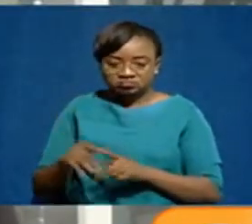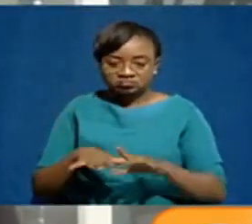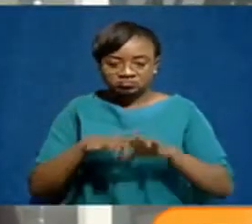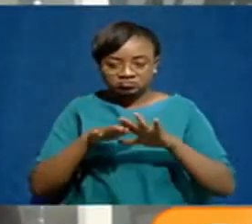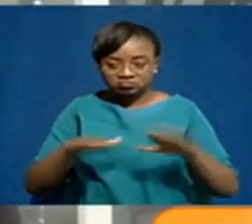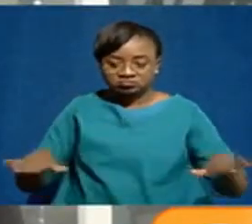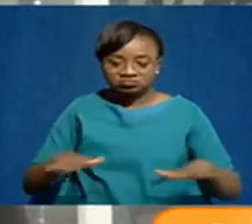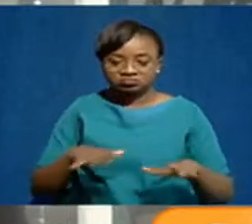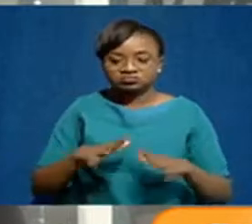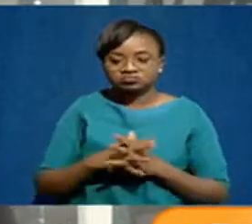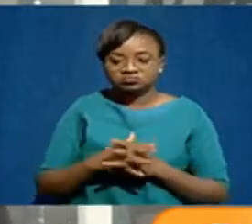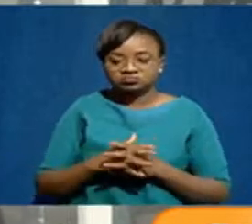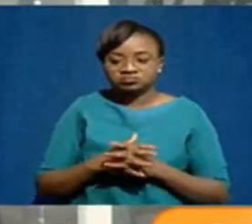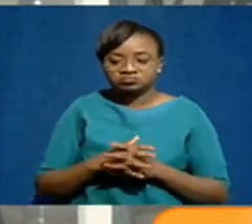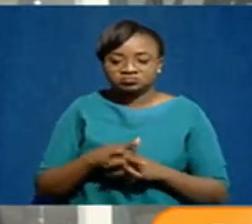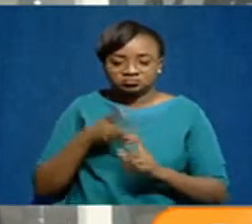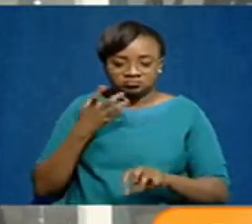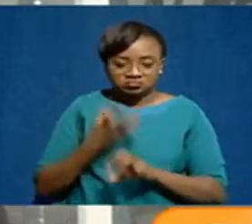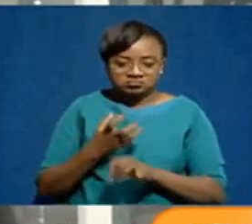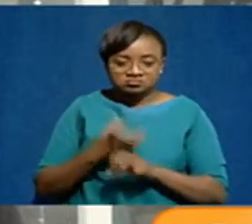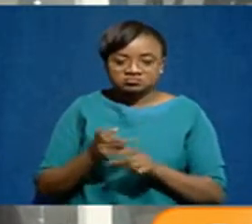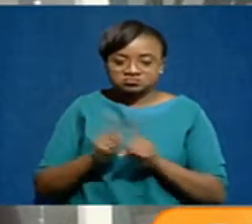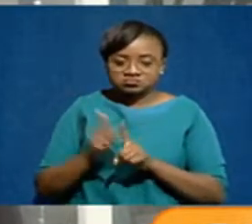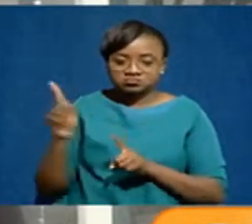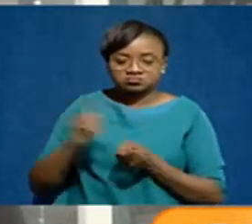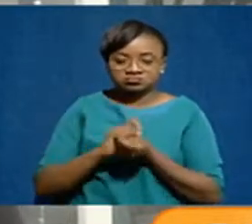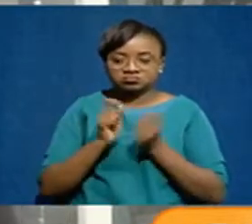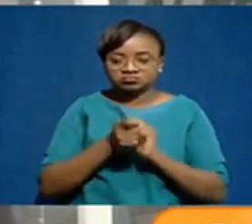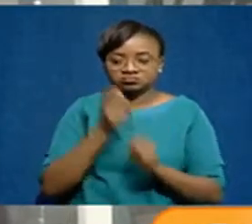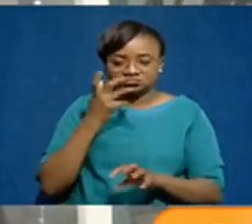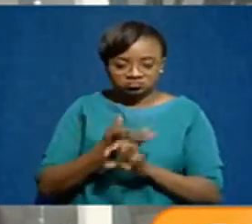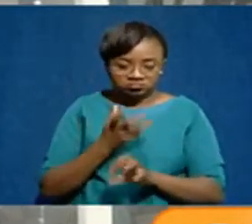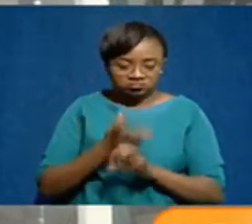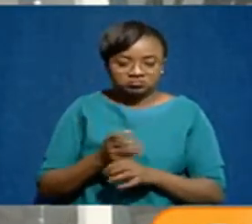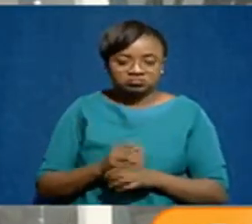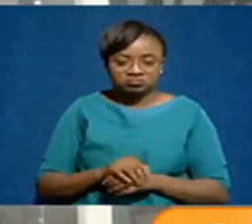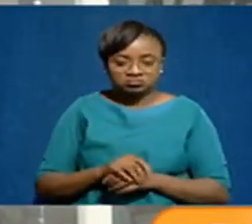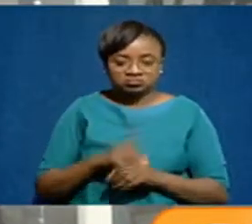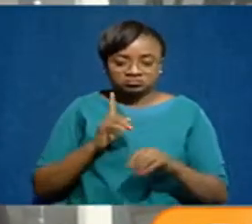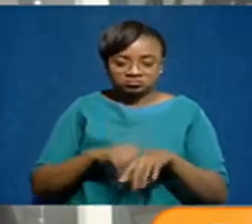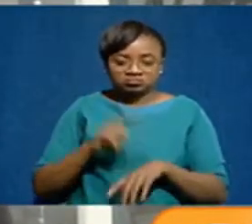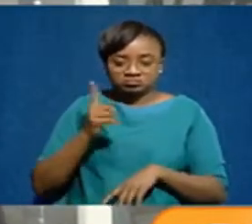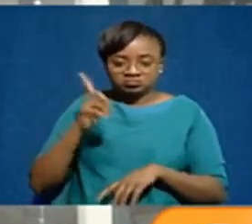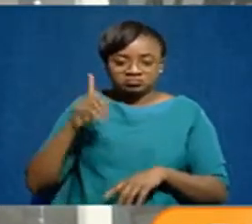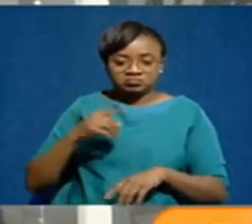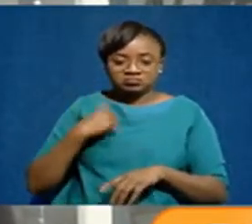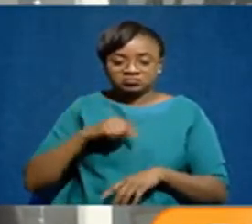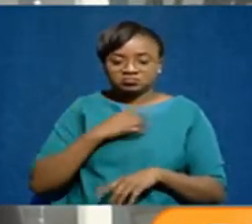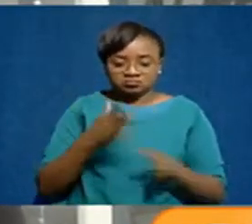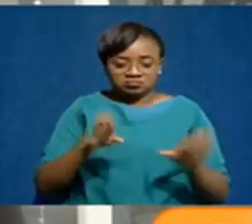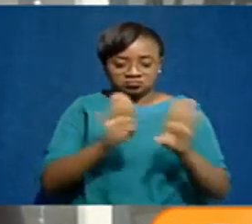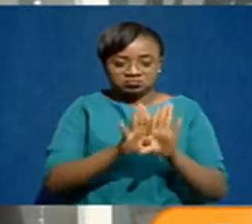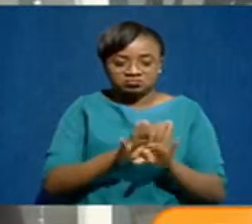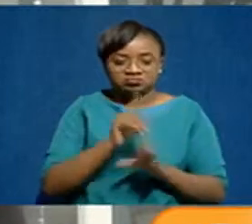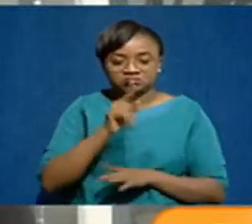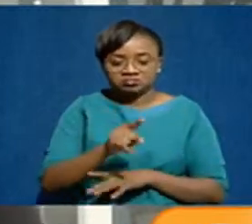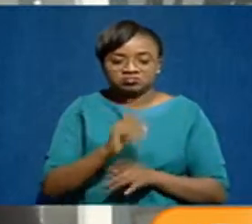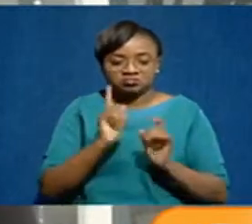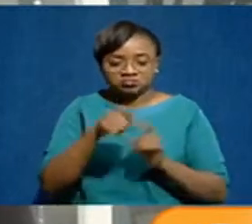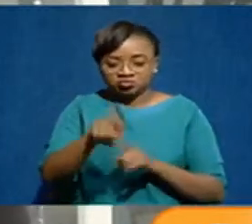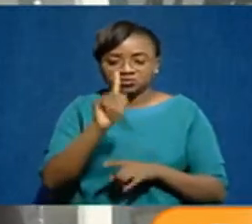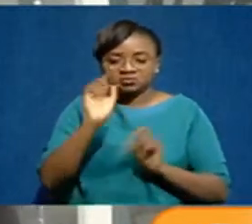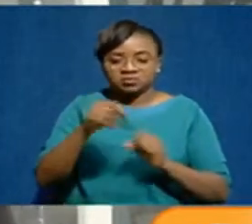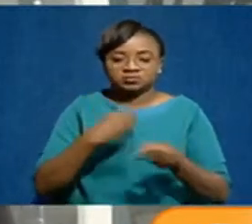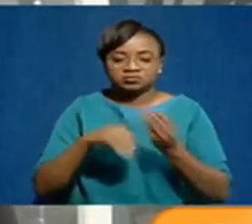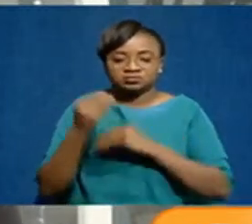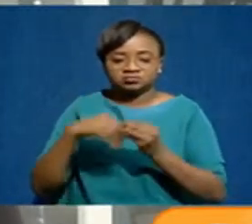example, permanently. It turns into stone as well. So in that way, once you lock it away, you can sell carbon credits from that and